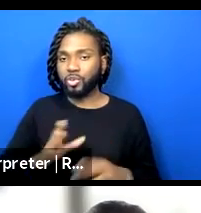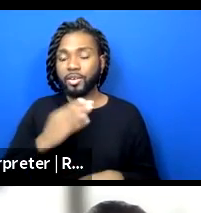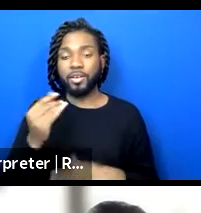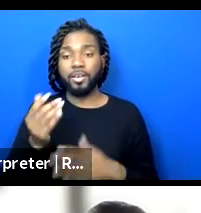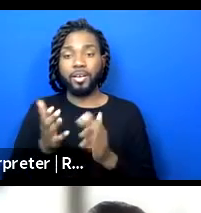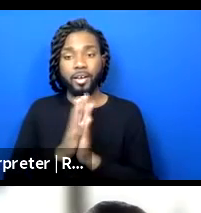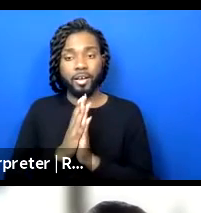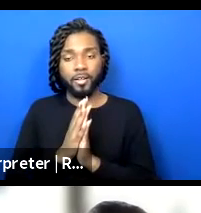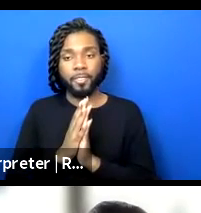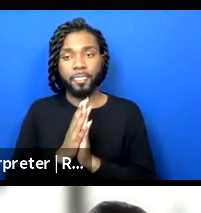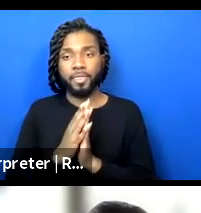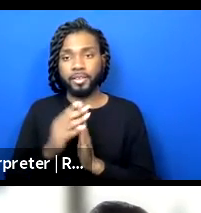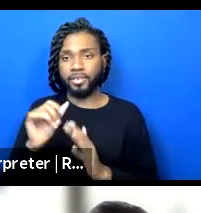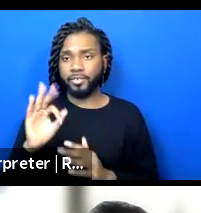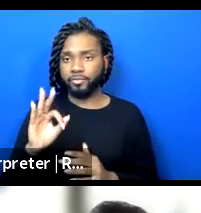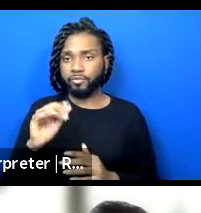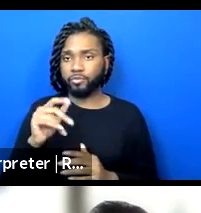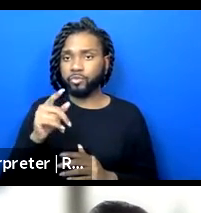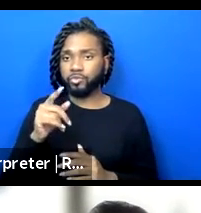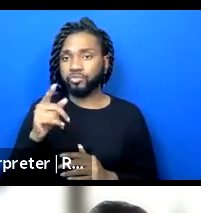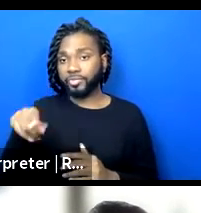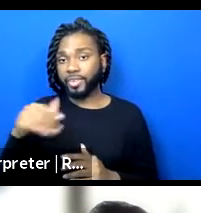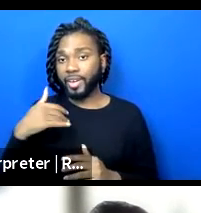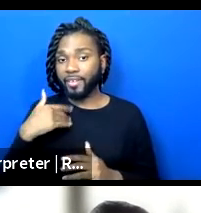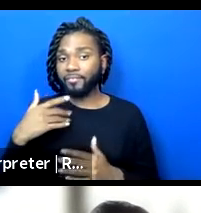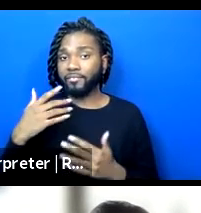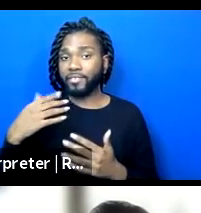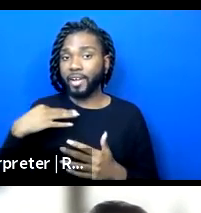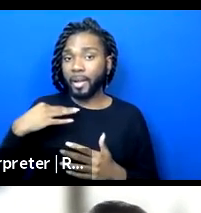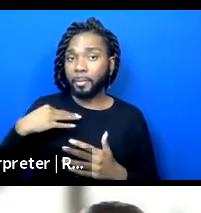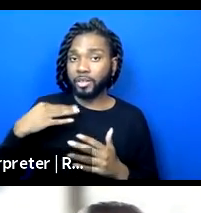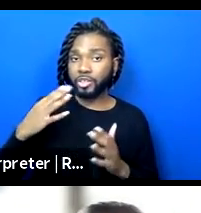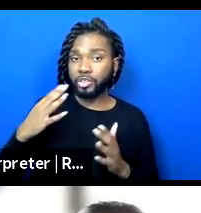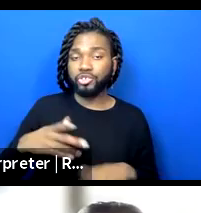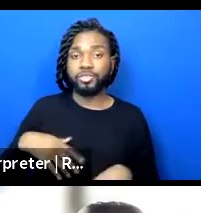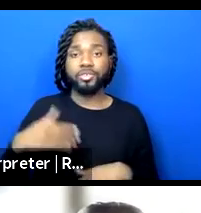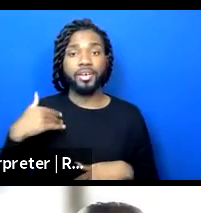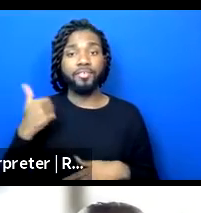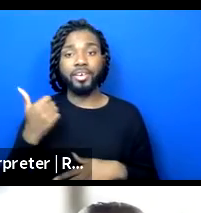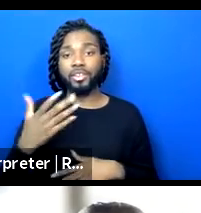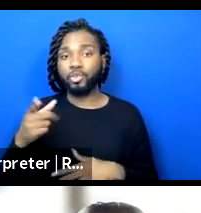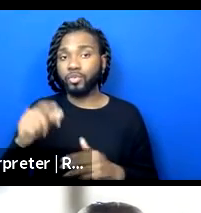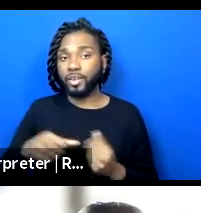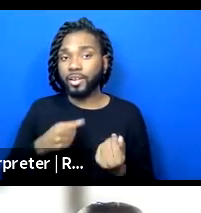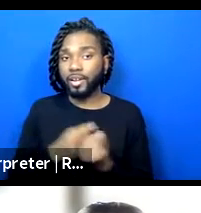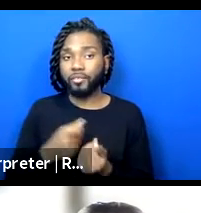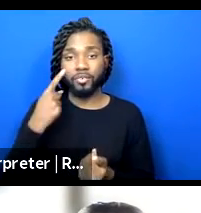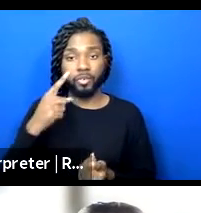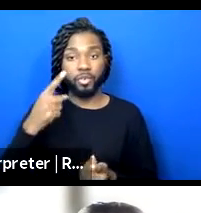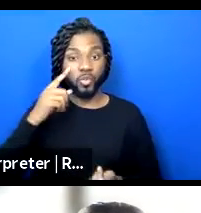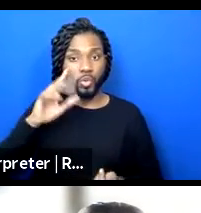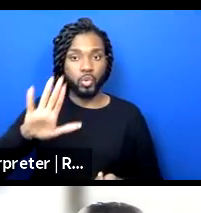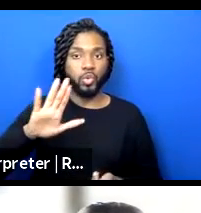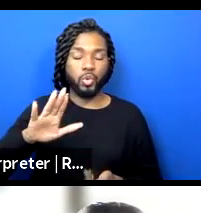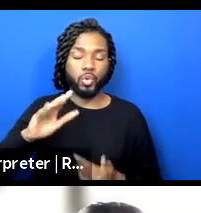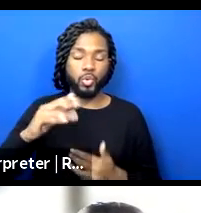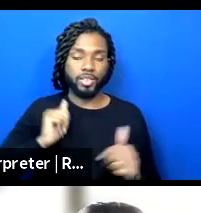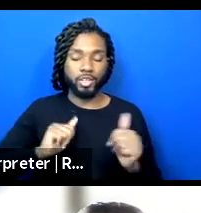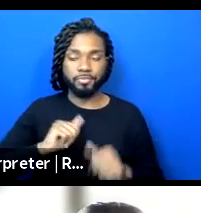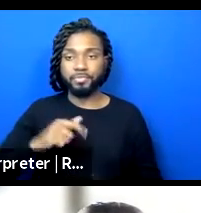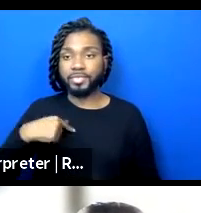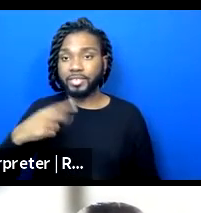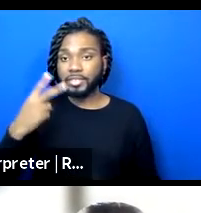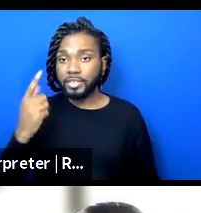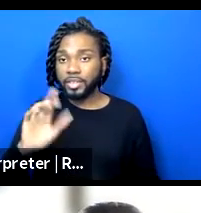ask if they have an application, if there's something that you can advocate for your theater. I see a